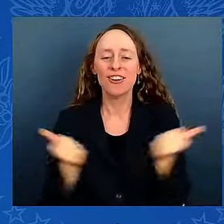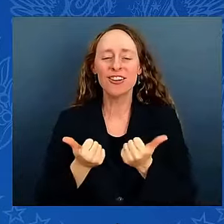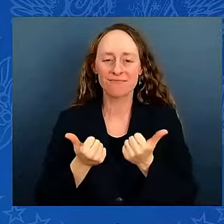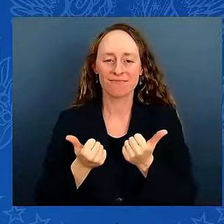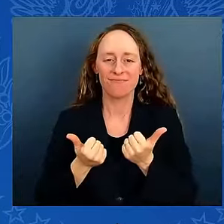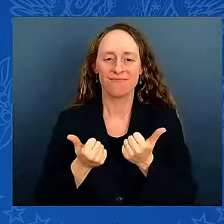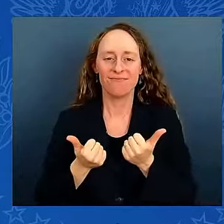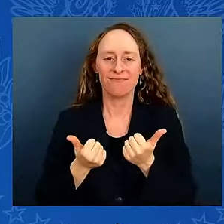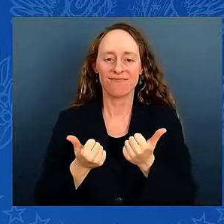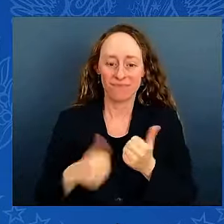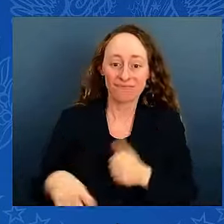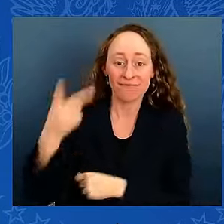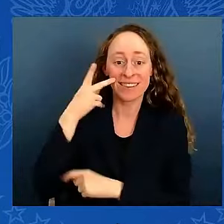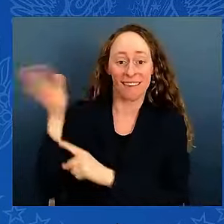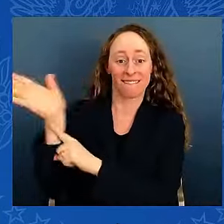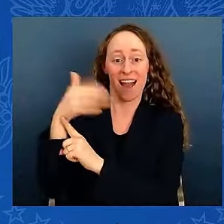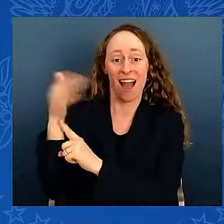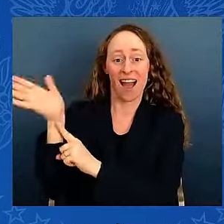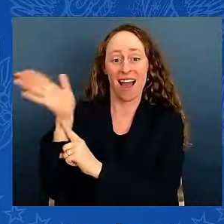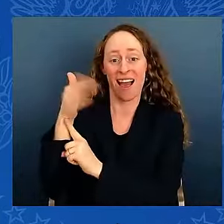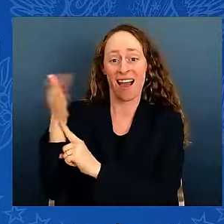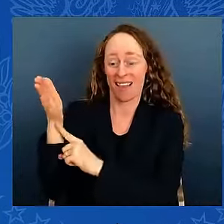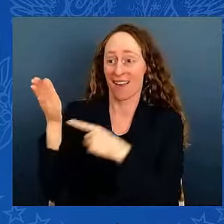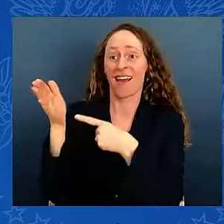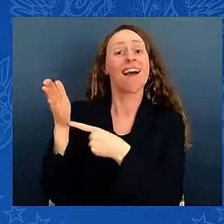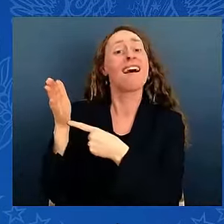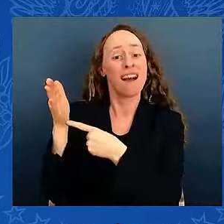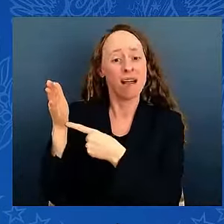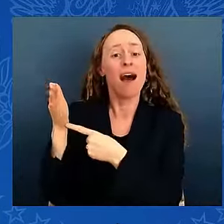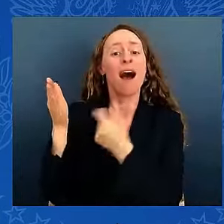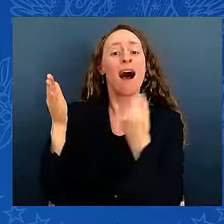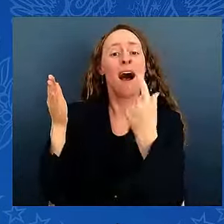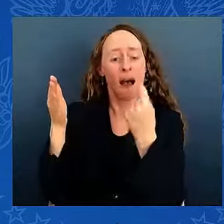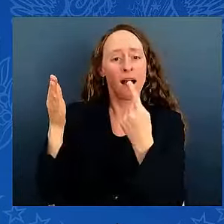upheld the legacy that is the United States.